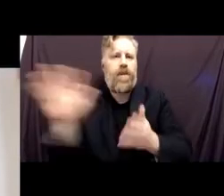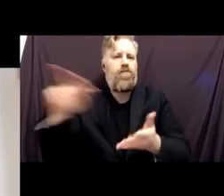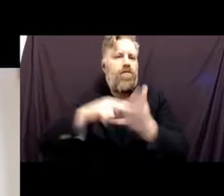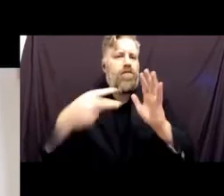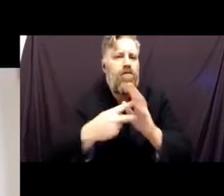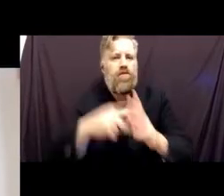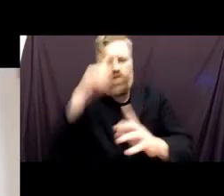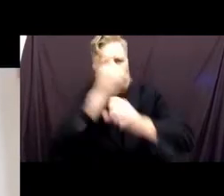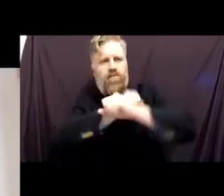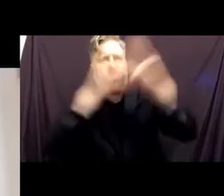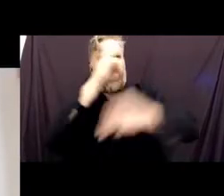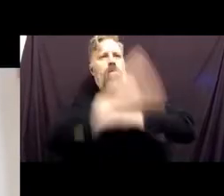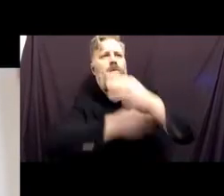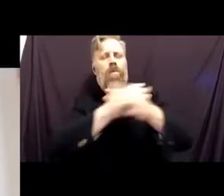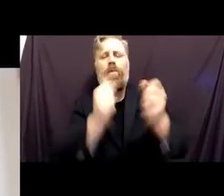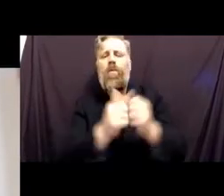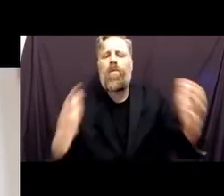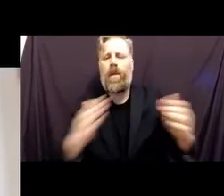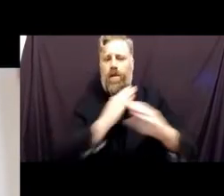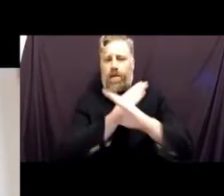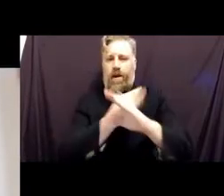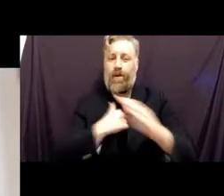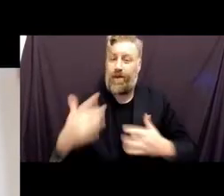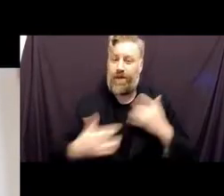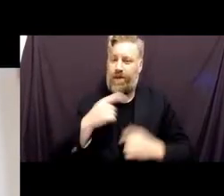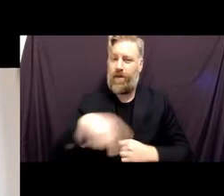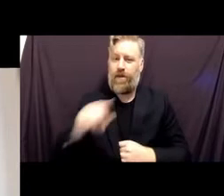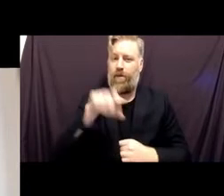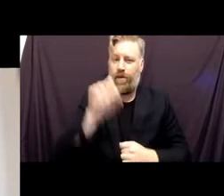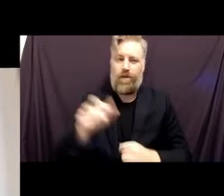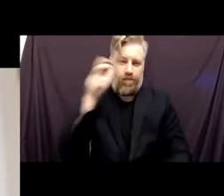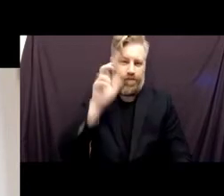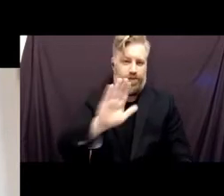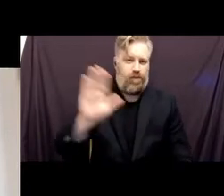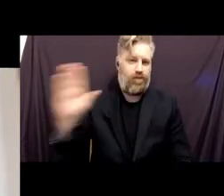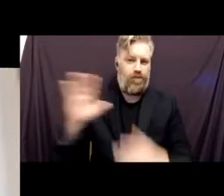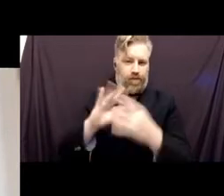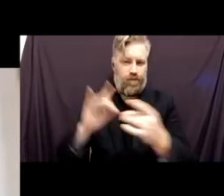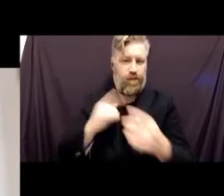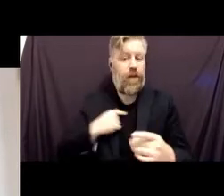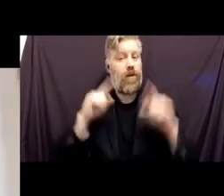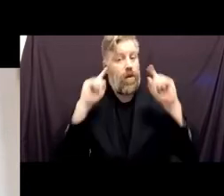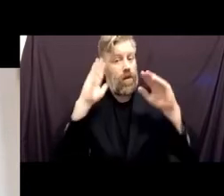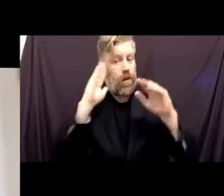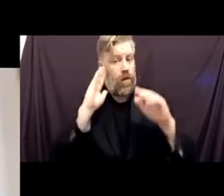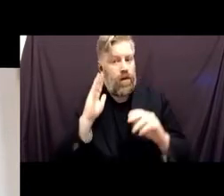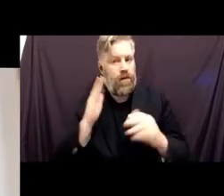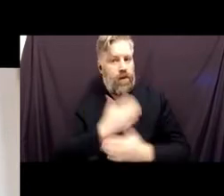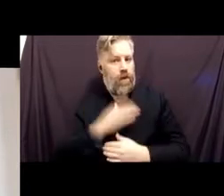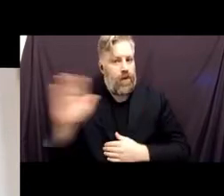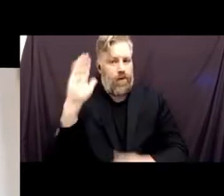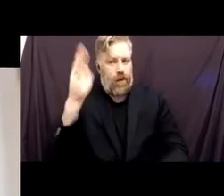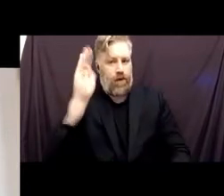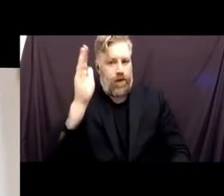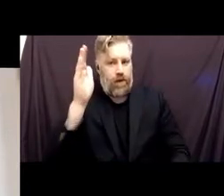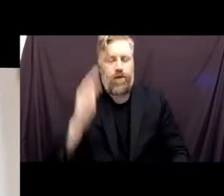without barriers. I'm excited that you can hear from them, and I hope that you'll enjoy their presentation. I also hope that you'll be able to join us as we